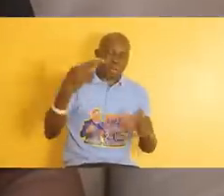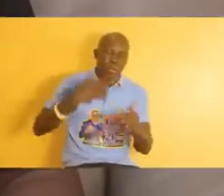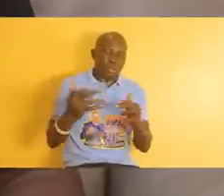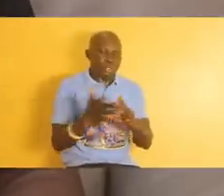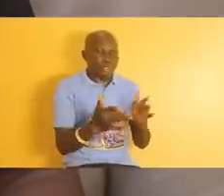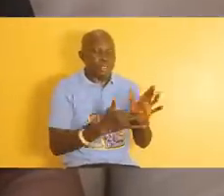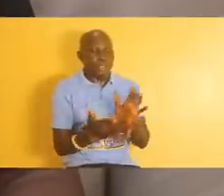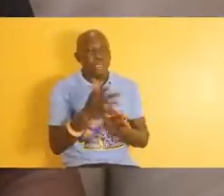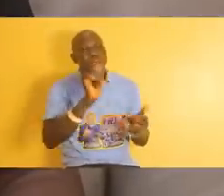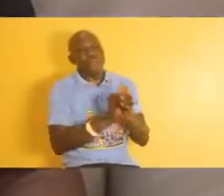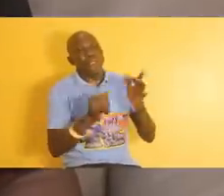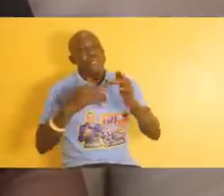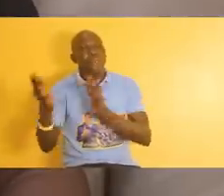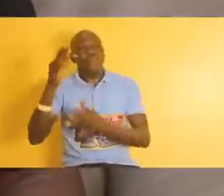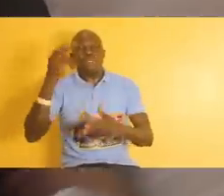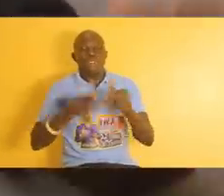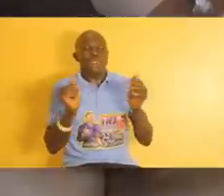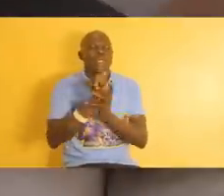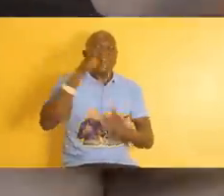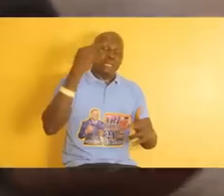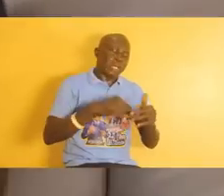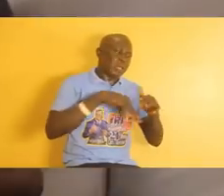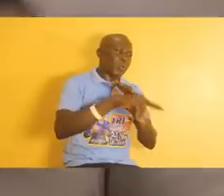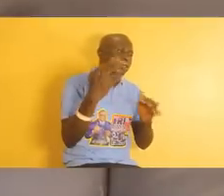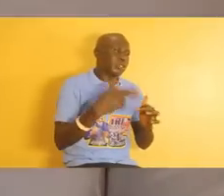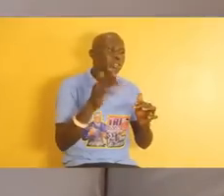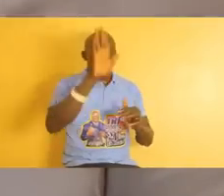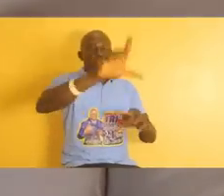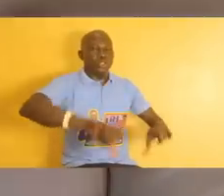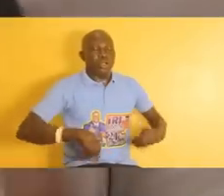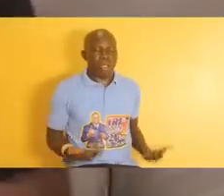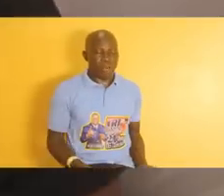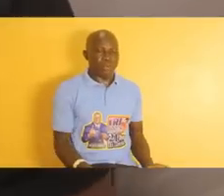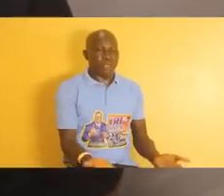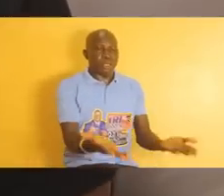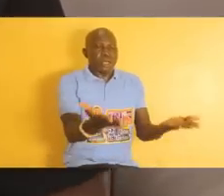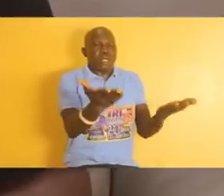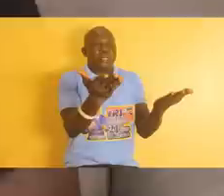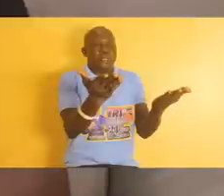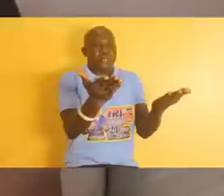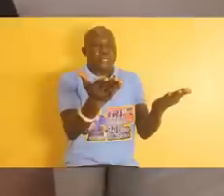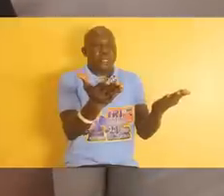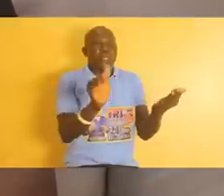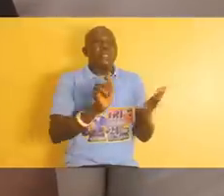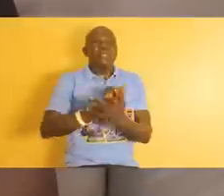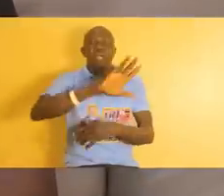mo dáka dábò rèdèdè mú dà láfa. Lórúkọ Jésù. Ayé ẹ̀ máa dìde. Amen.